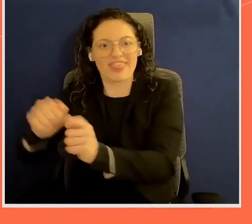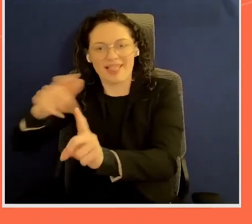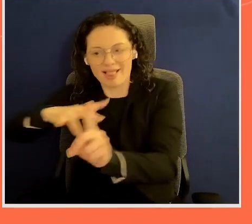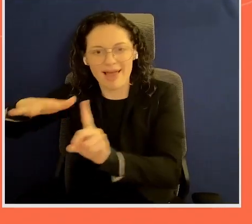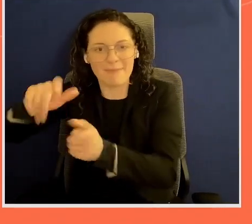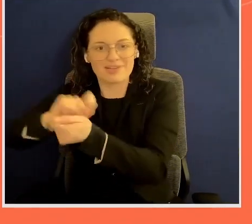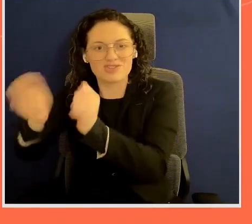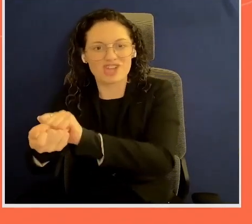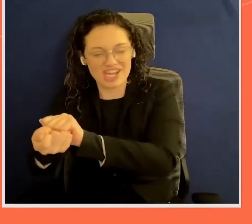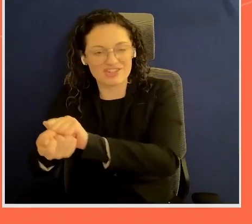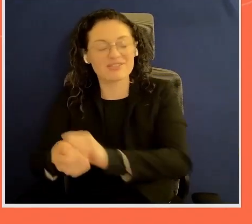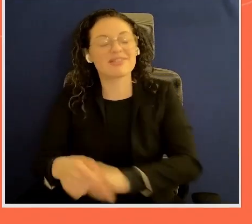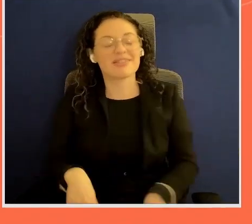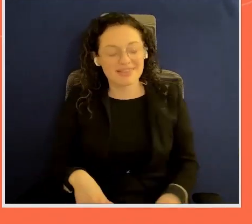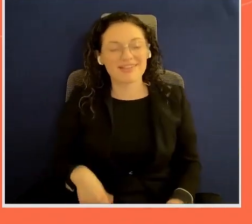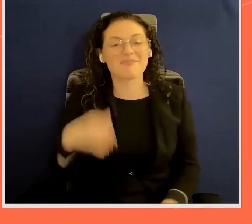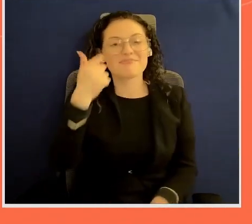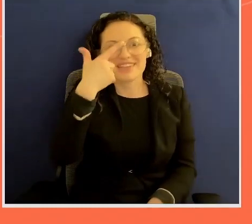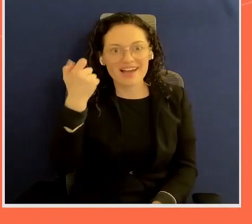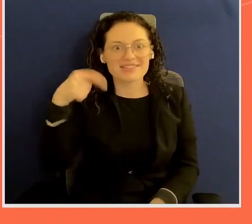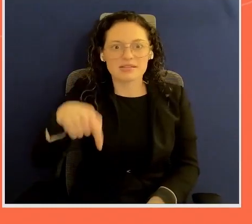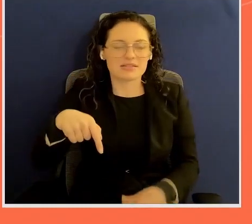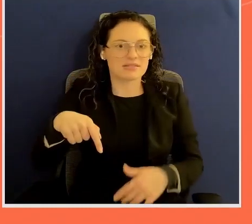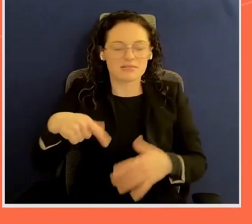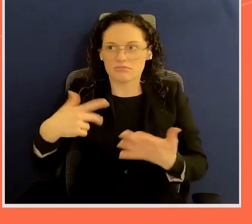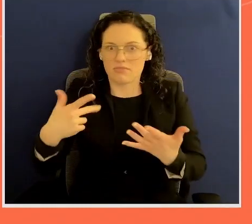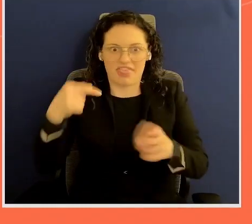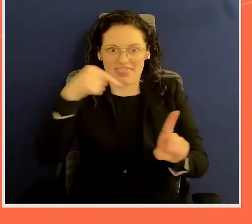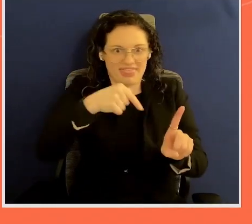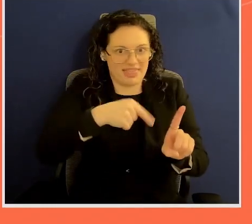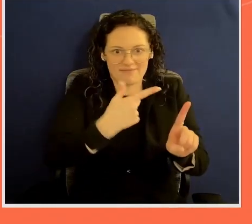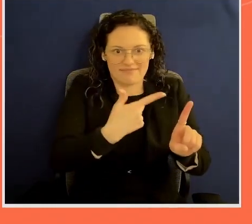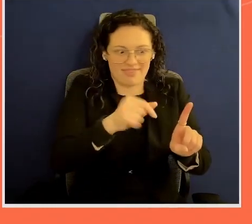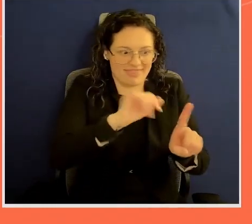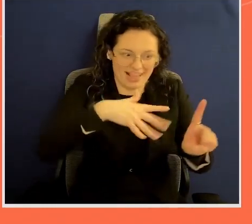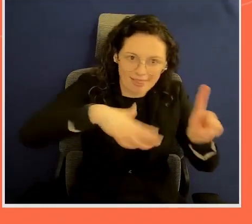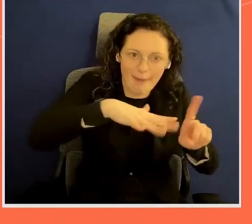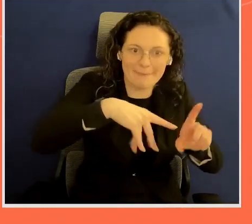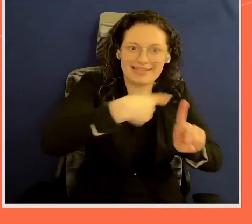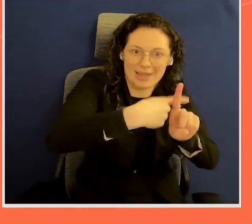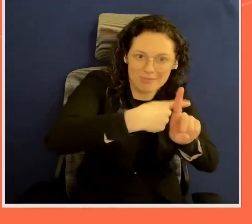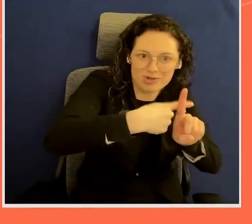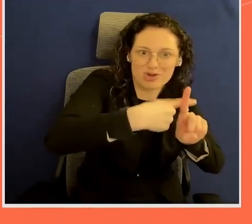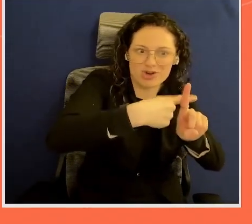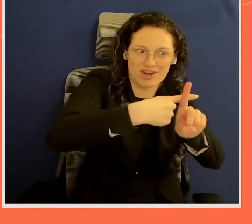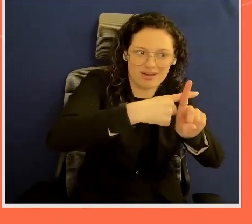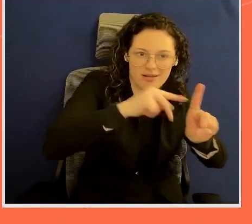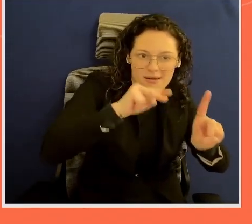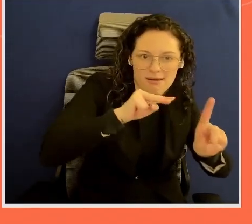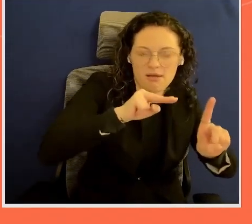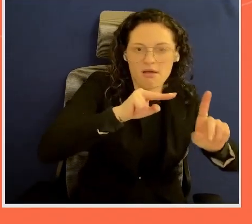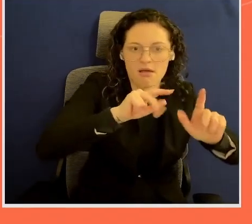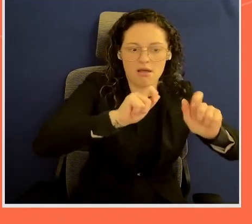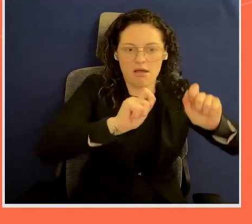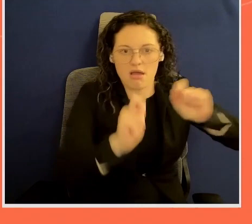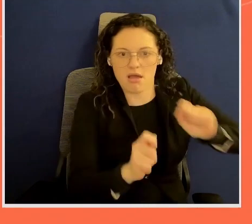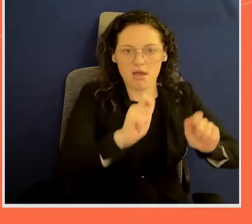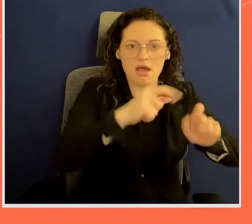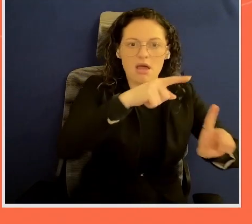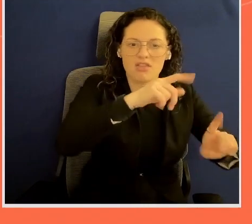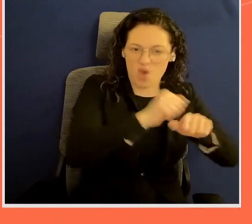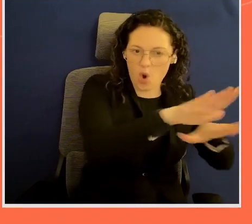friends from the Nature Conservancy, Conservation International, Neotero, the Blue Nature Alliance, and a friend of